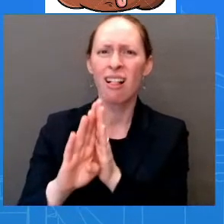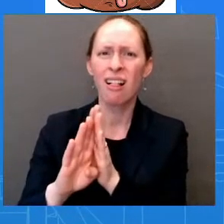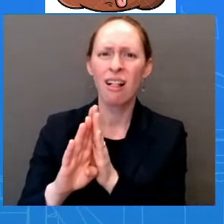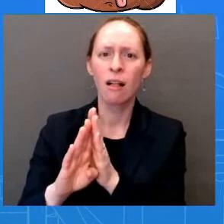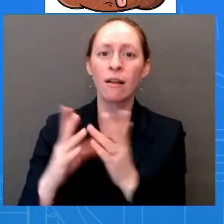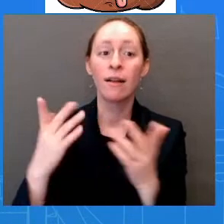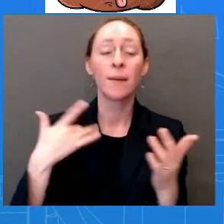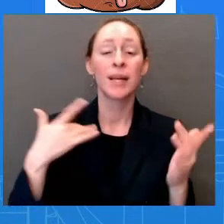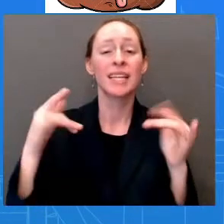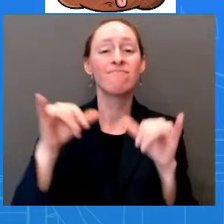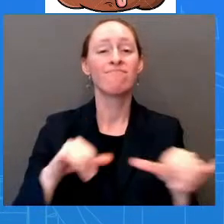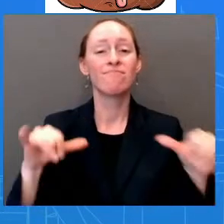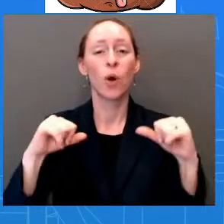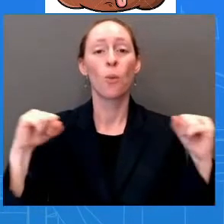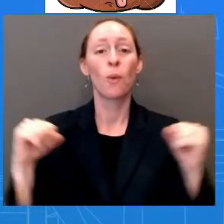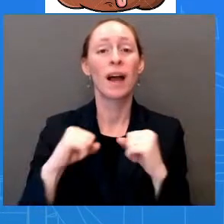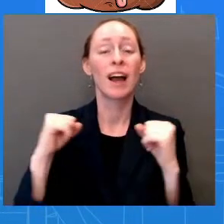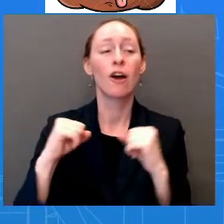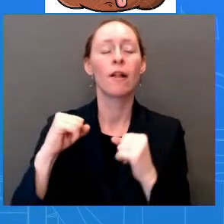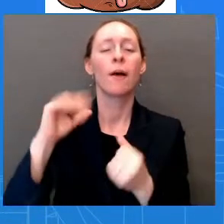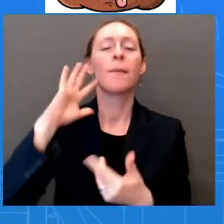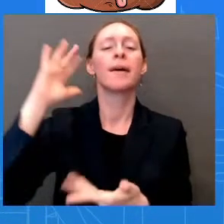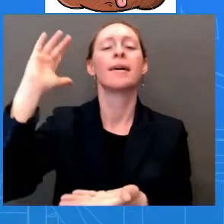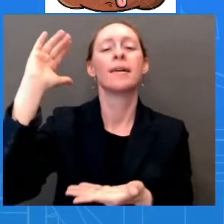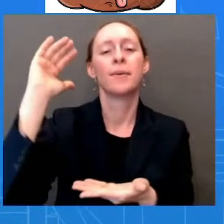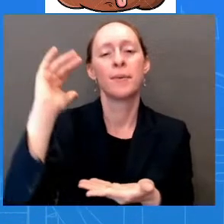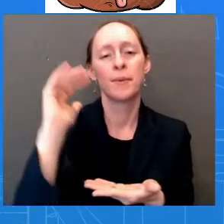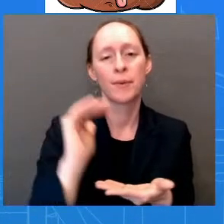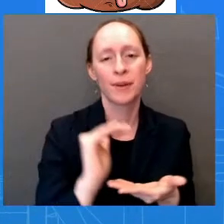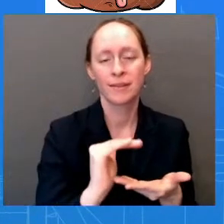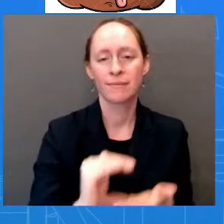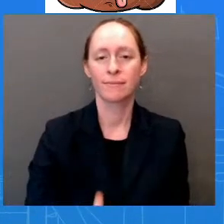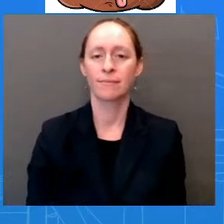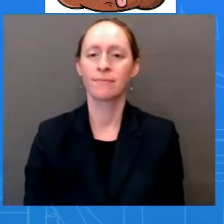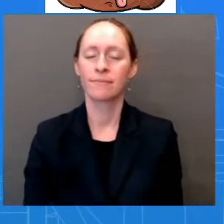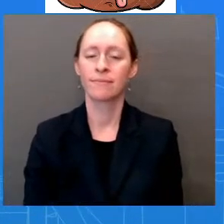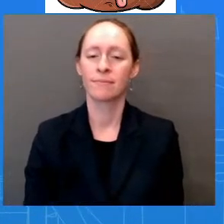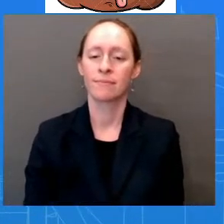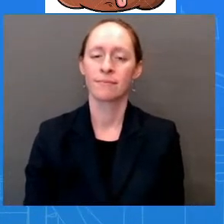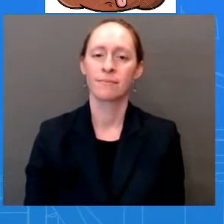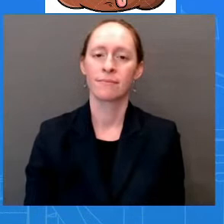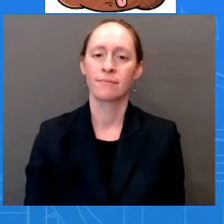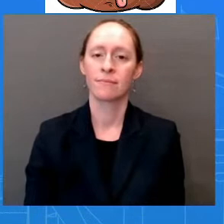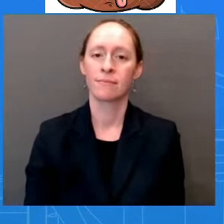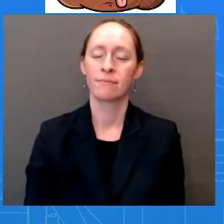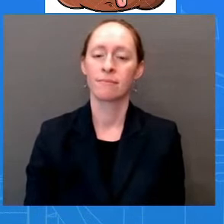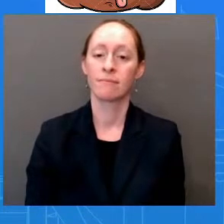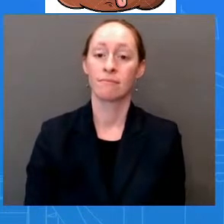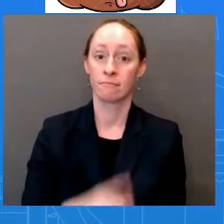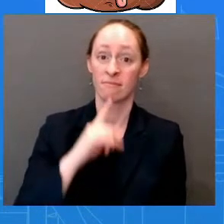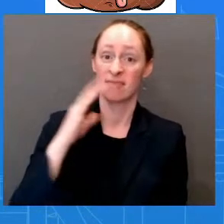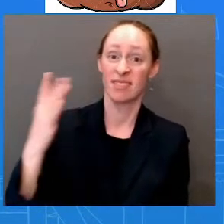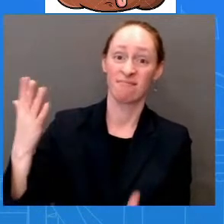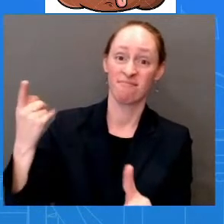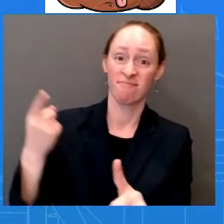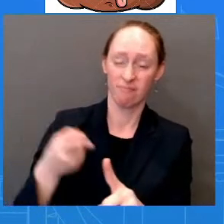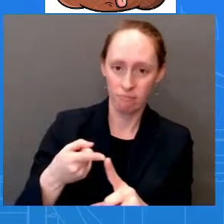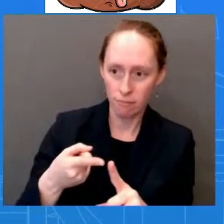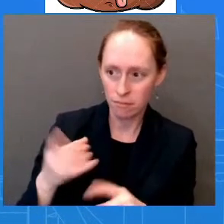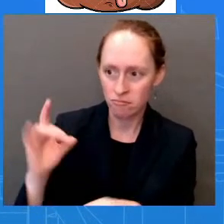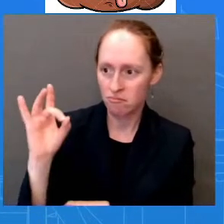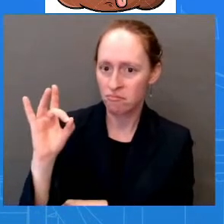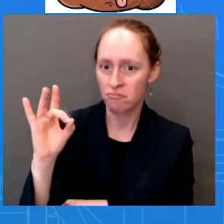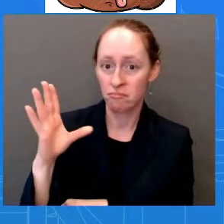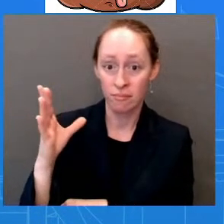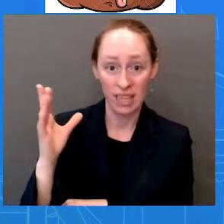to you today is that we can make that happen much sooner by vaccinating and by keeping updating